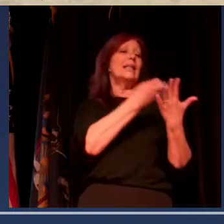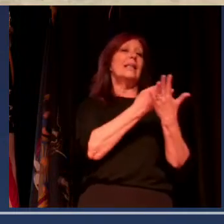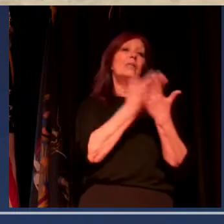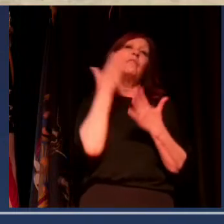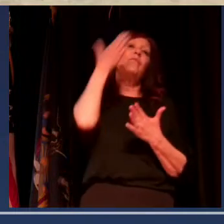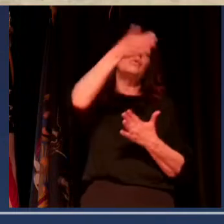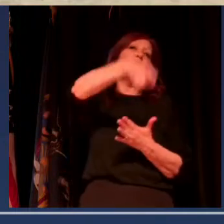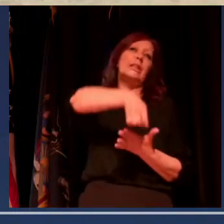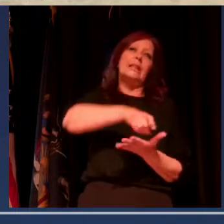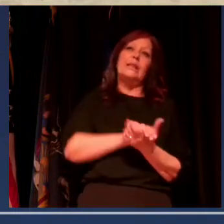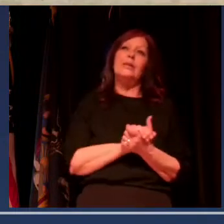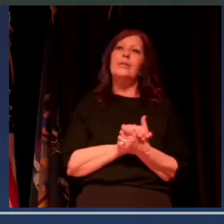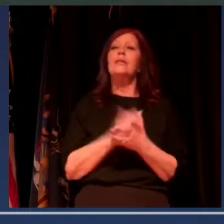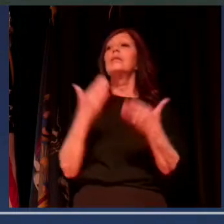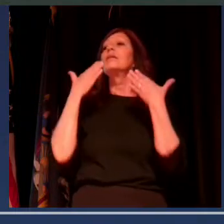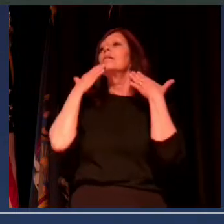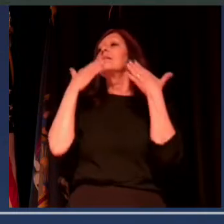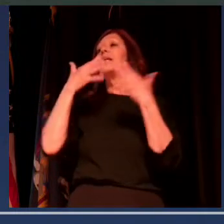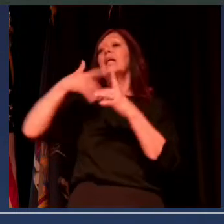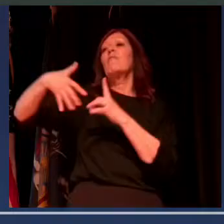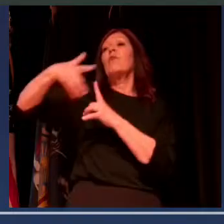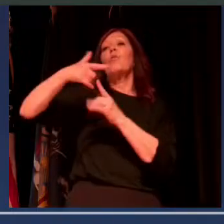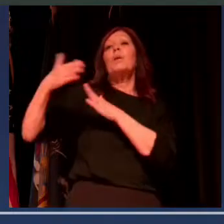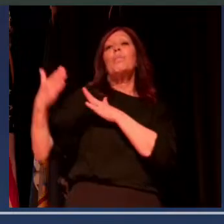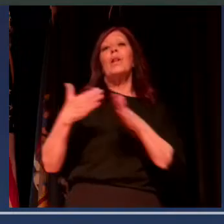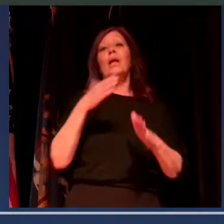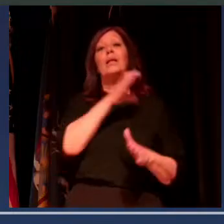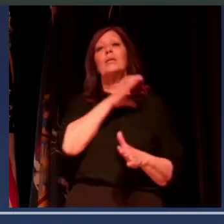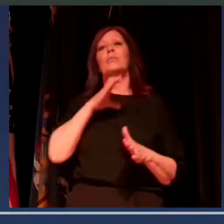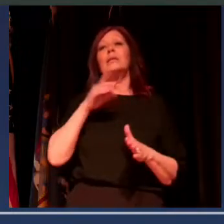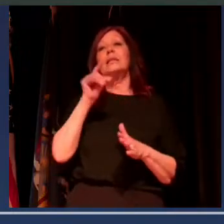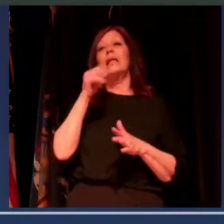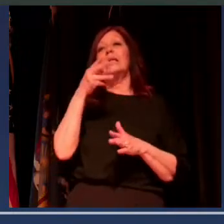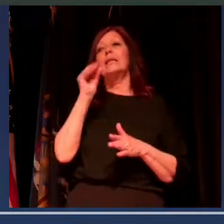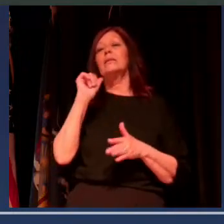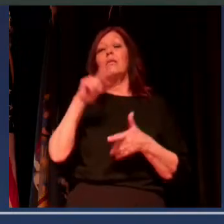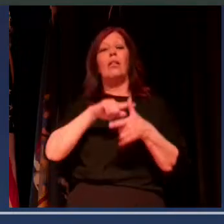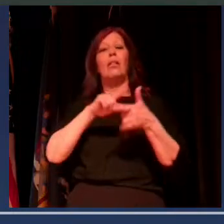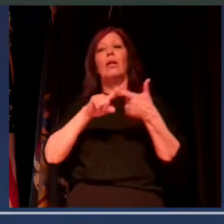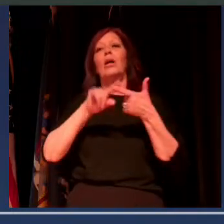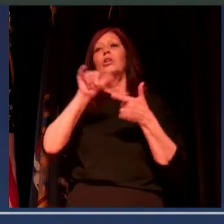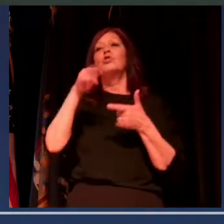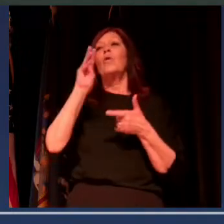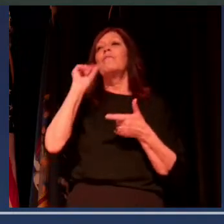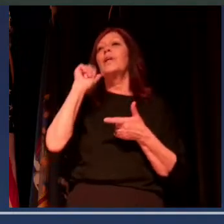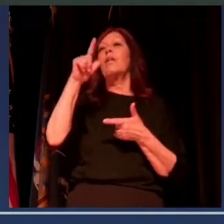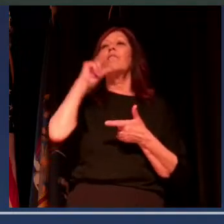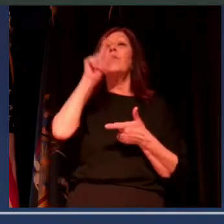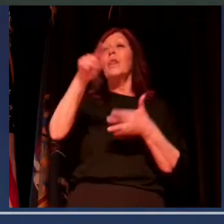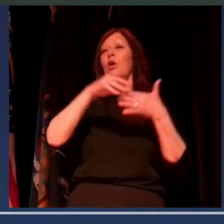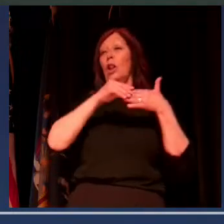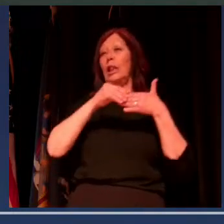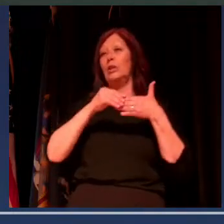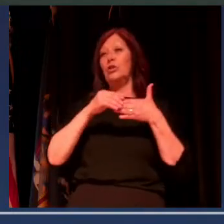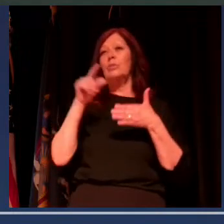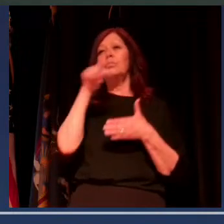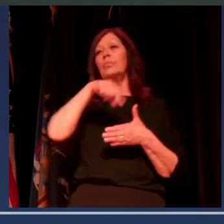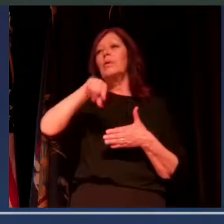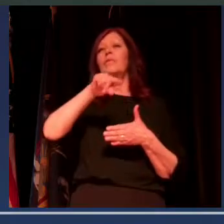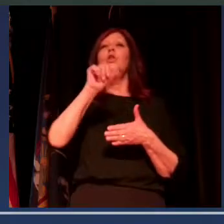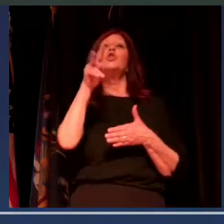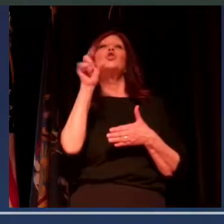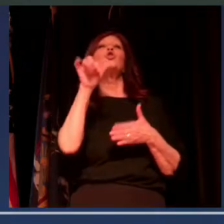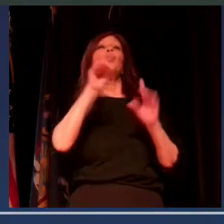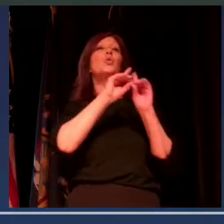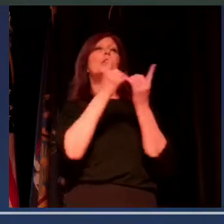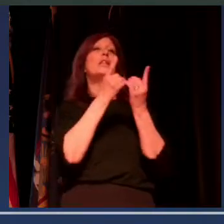needs. I thank Environment and Planning Commissioner Dan Castle and Deputy Commissioner Joe Fiegel for their leadership of this, and the Sewer District